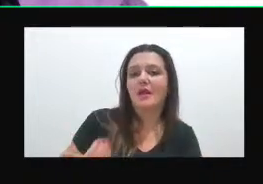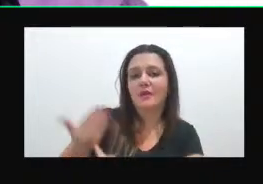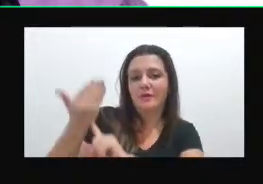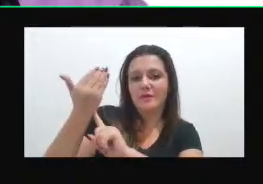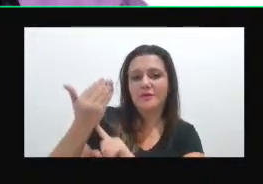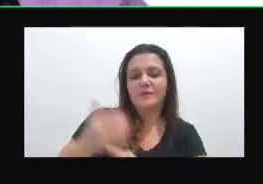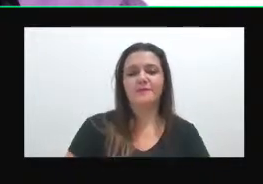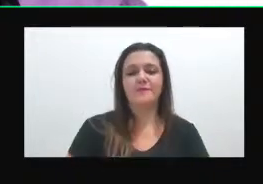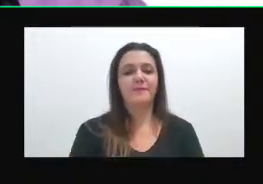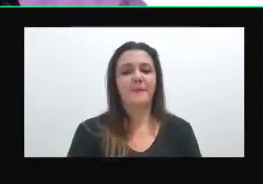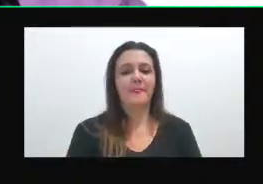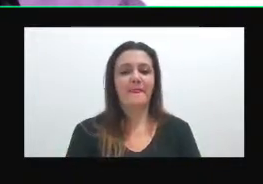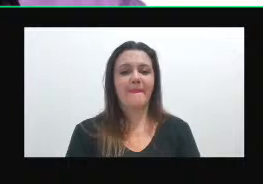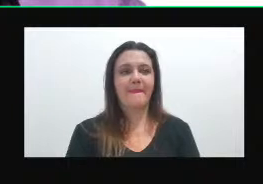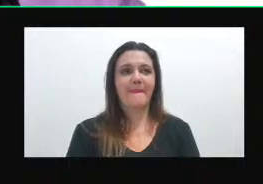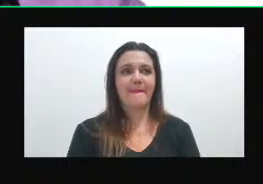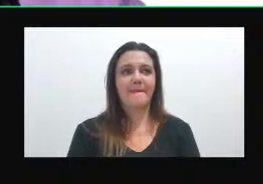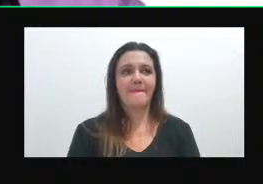think,